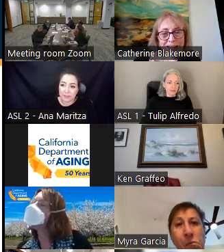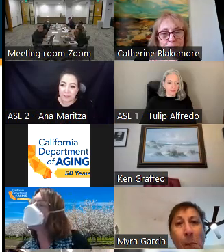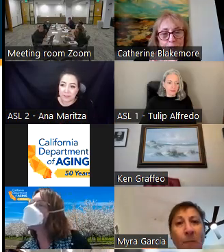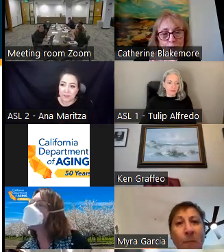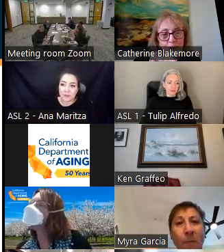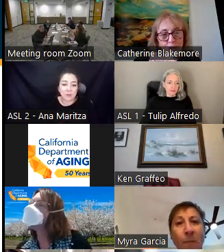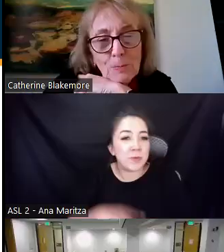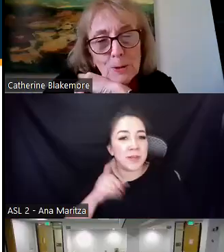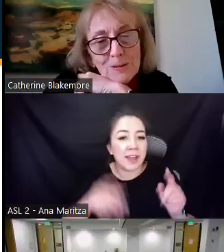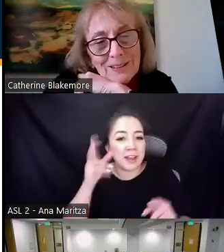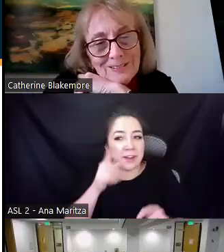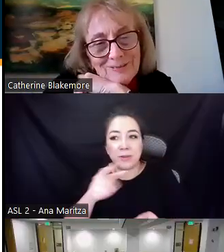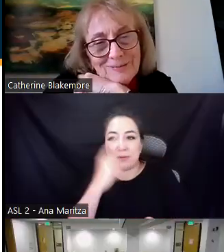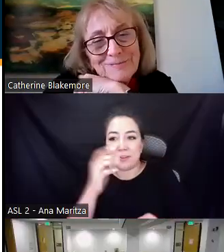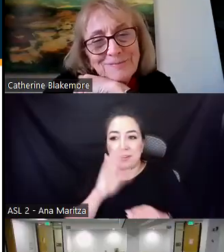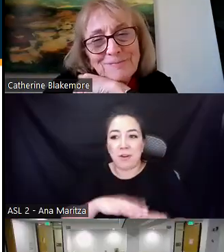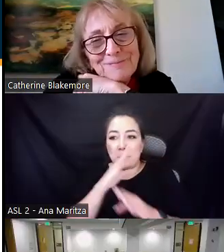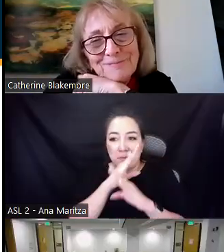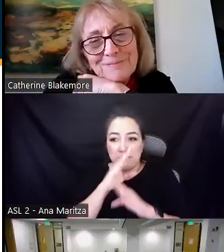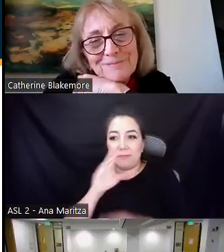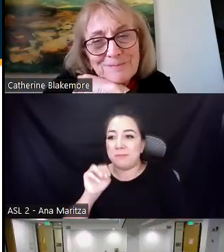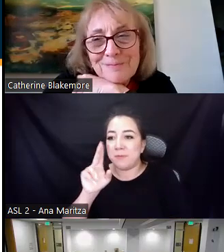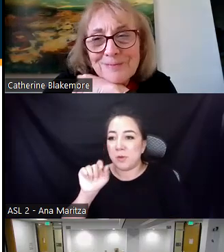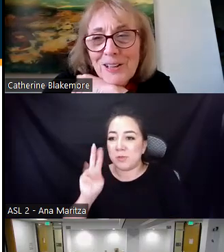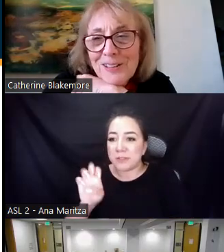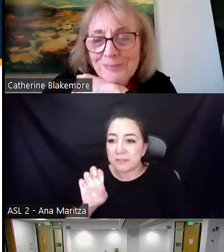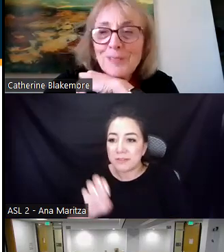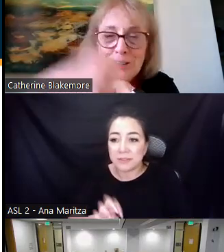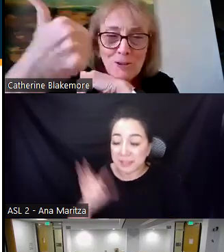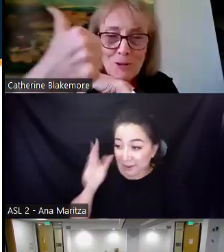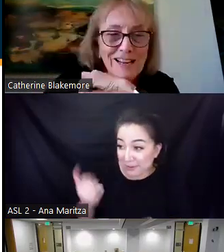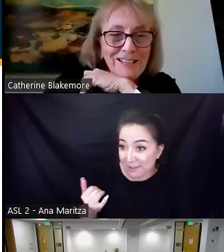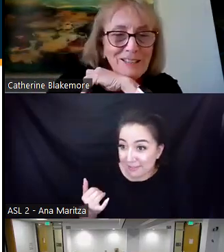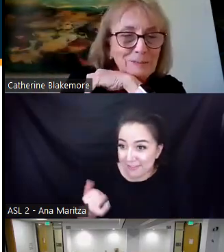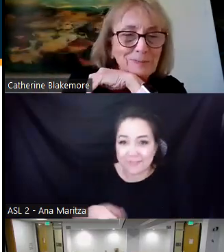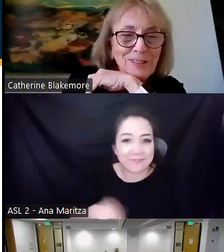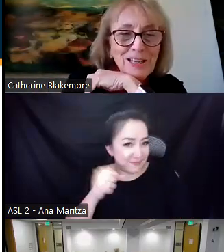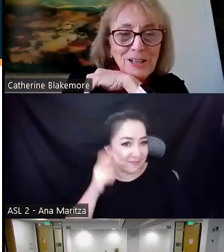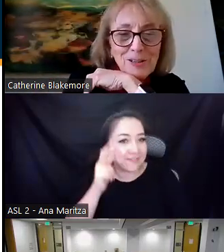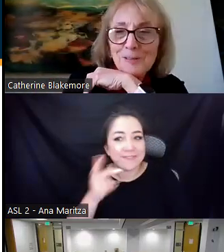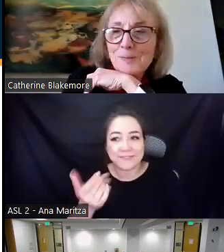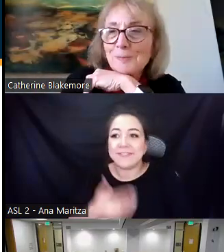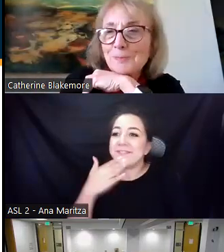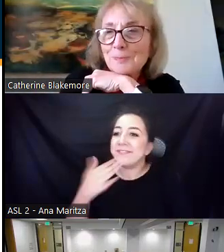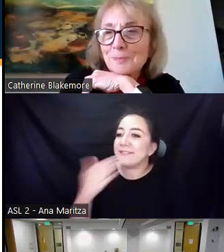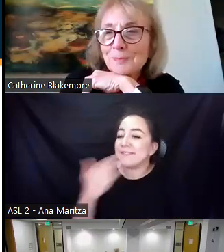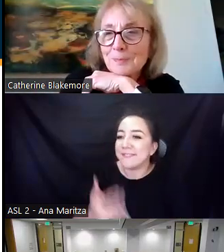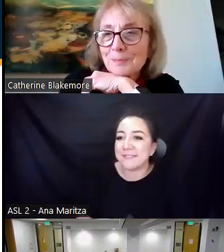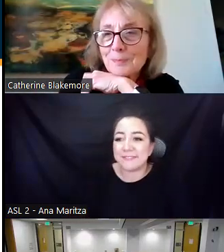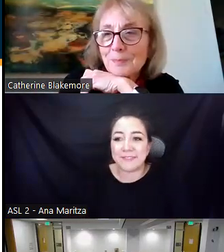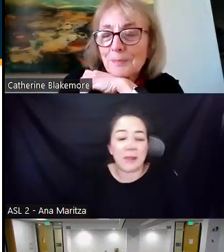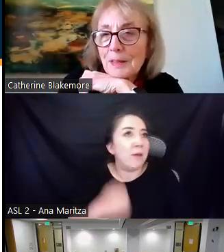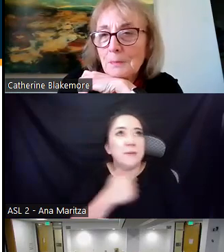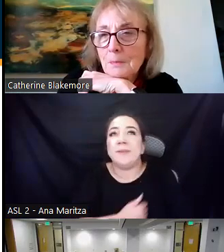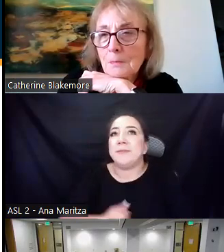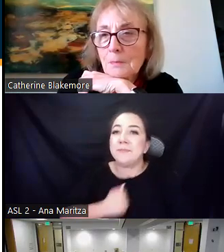We can't hear you though, because you're on mute. Can you hear me now? Sure can. Thank you. I'm so sorry